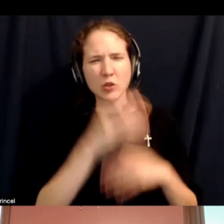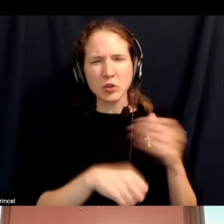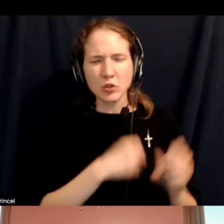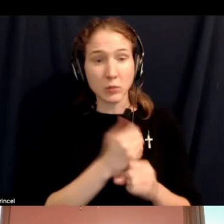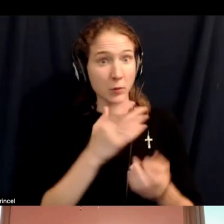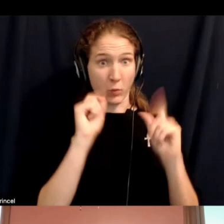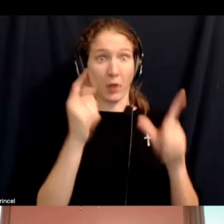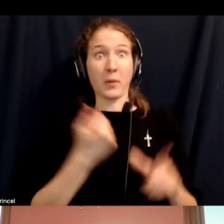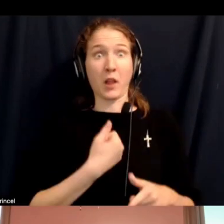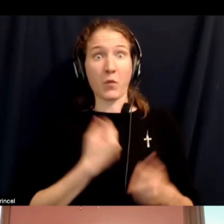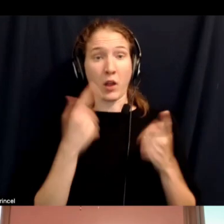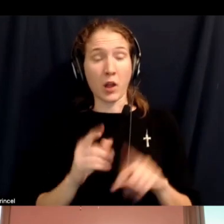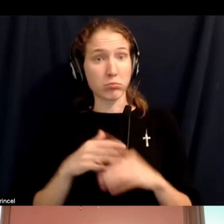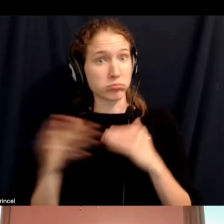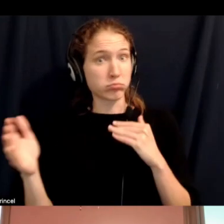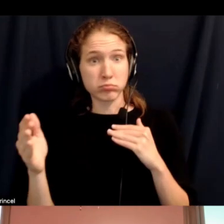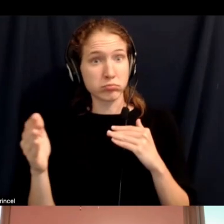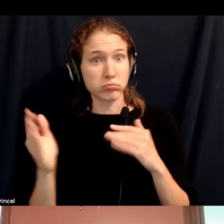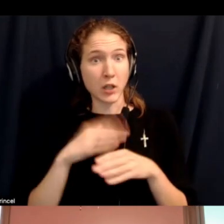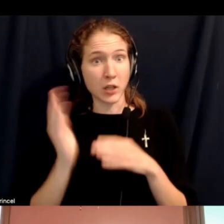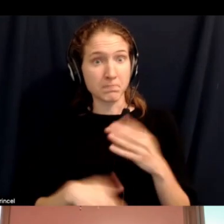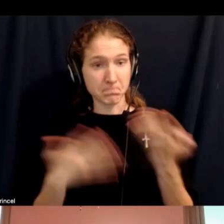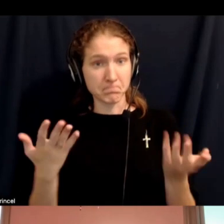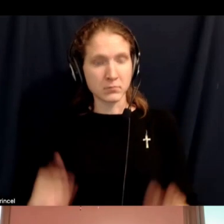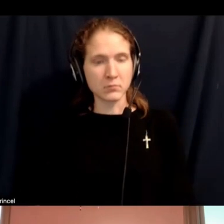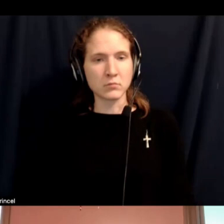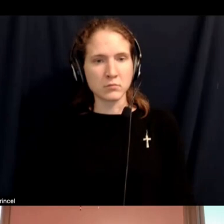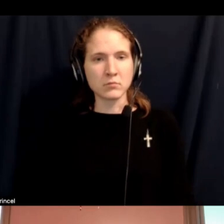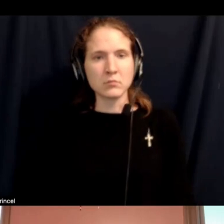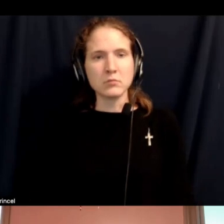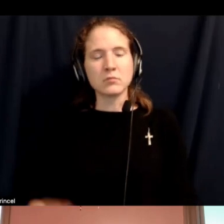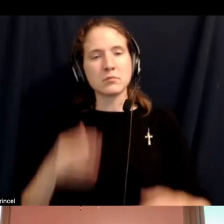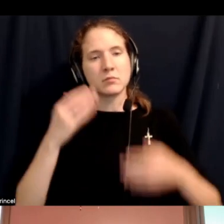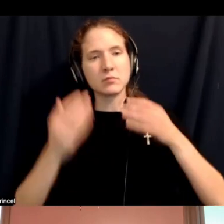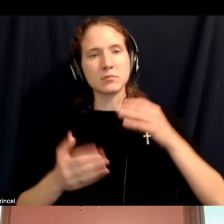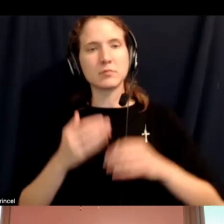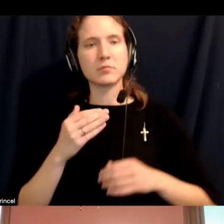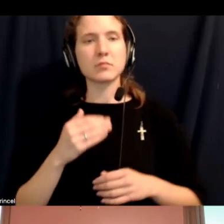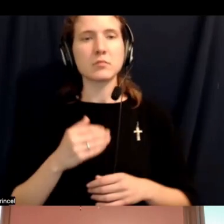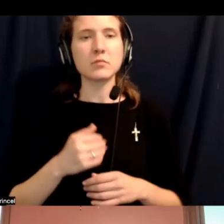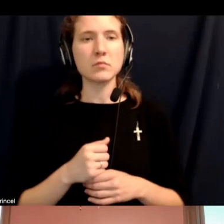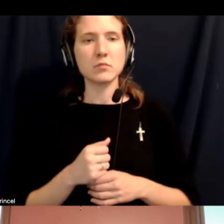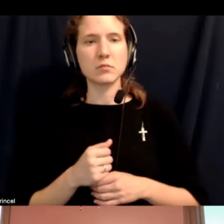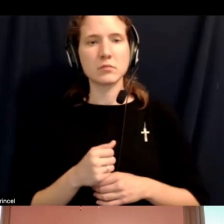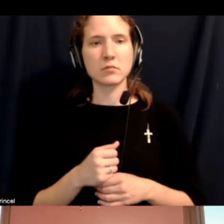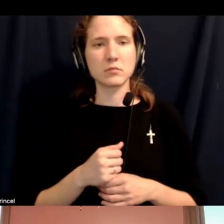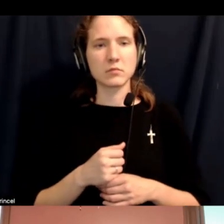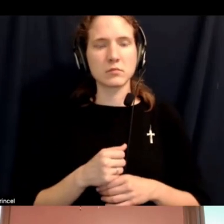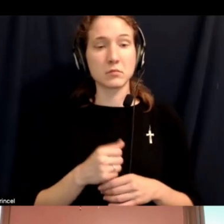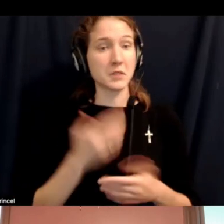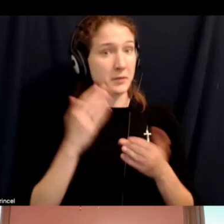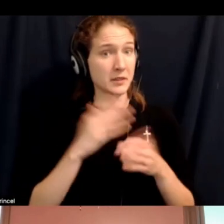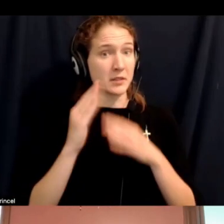surprise myself with how the book ends. It may be that I'll end up where I